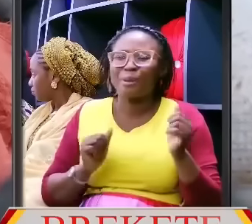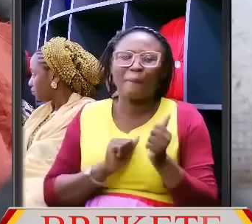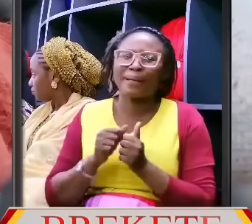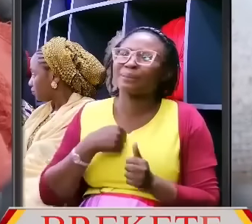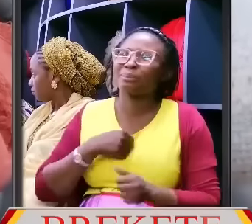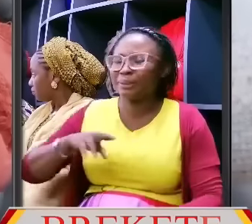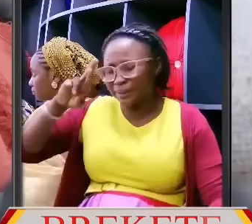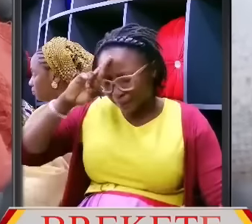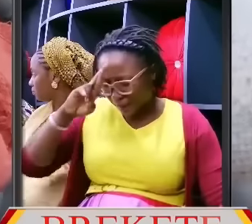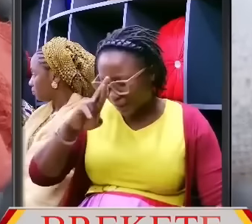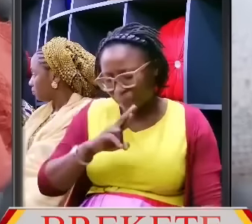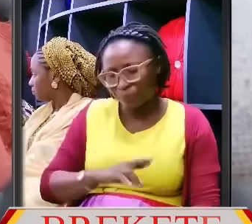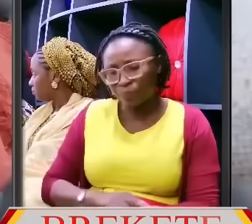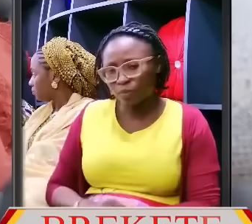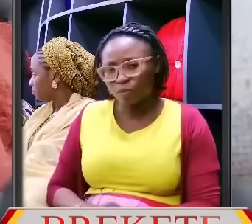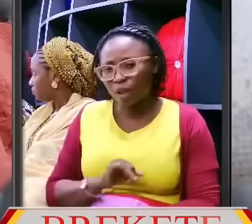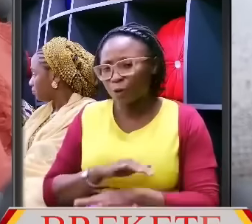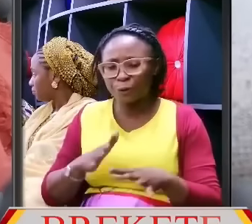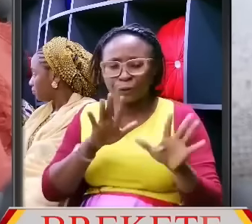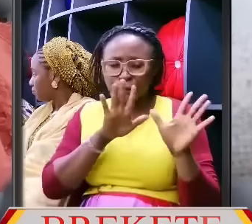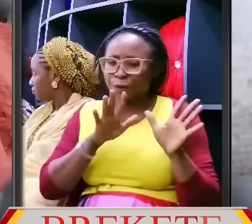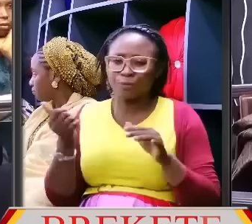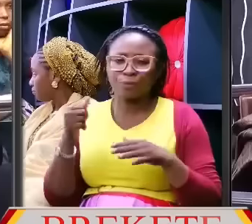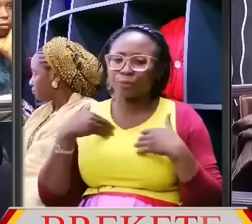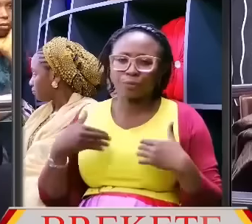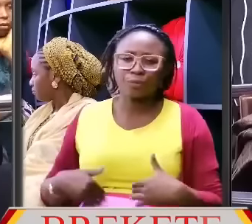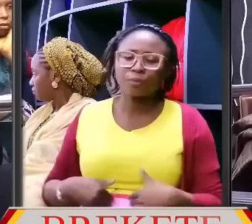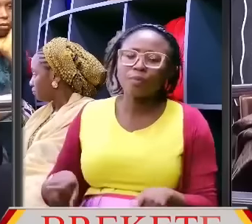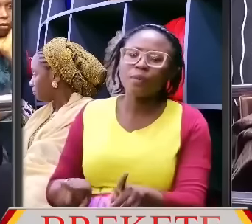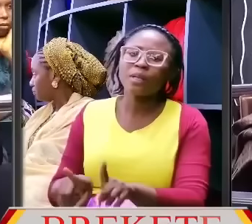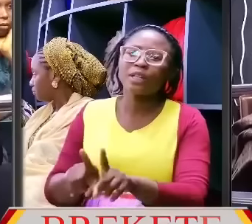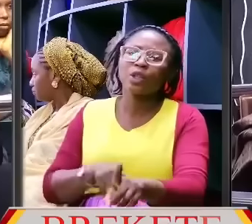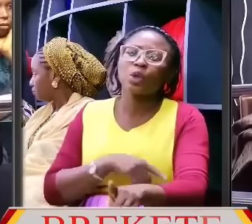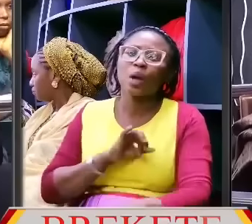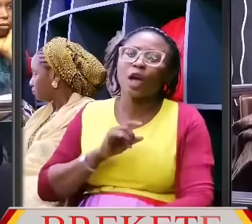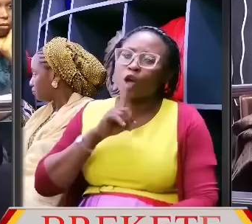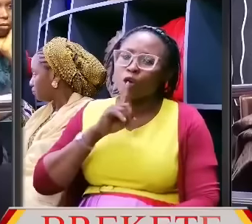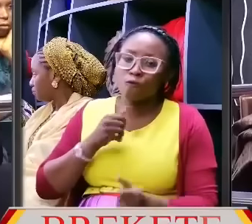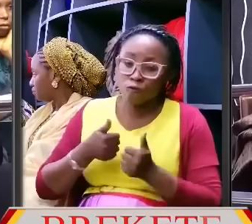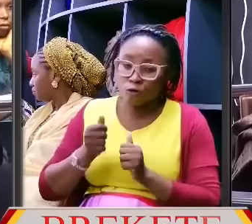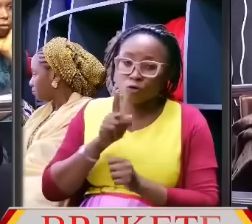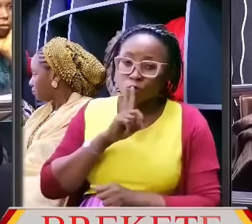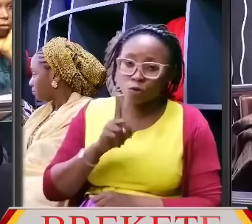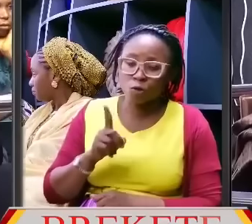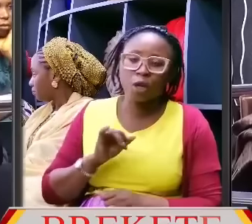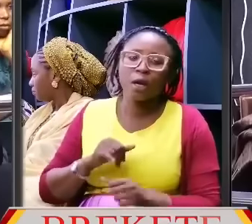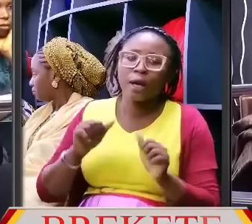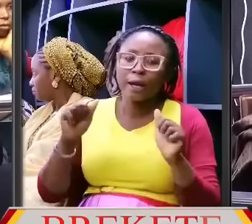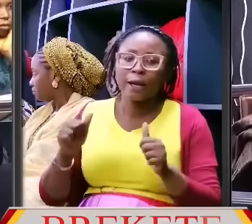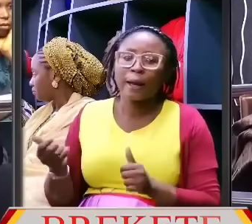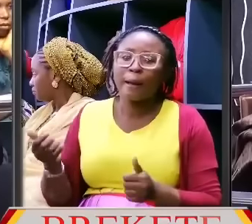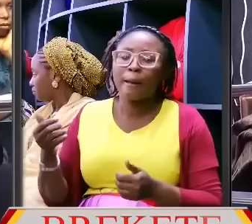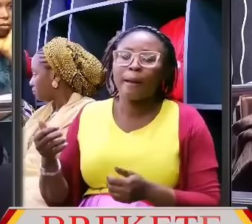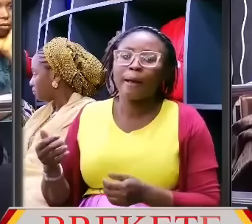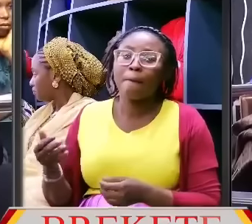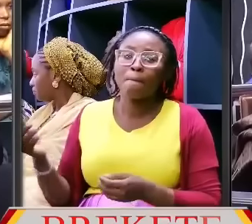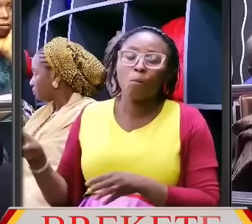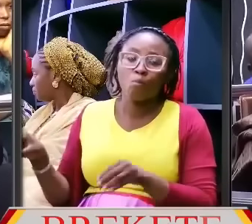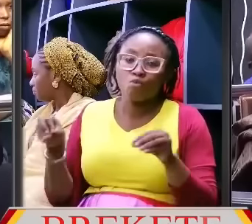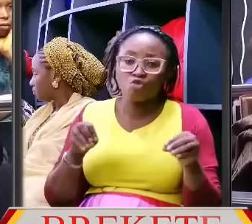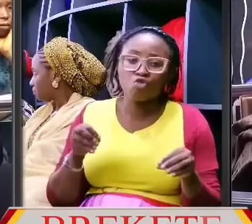pass me, sir. I know they fear anybody for as long as na truth I dey pursue. I feel pack old man